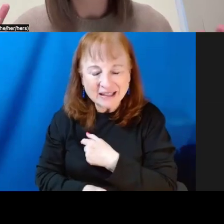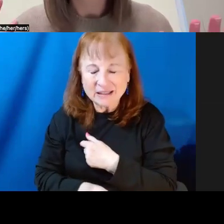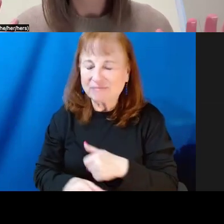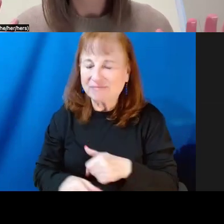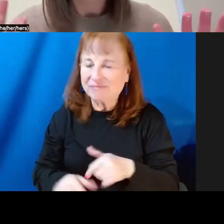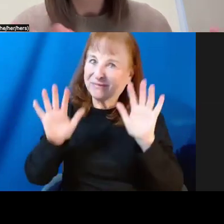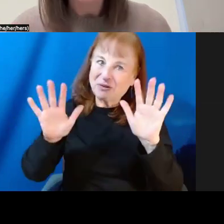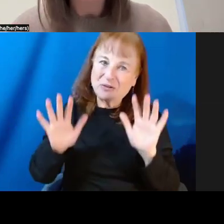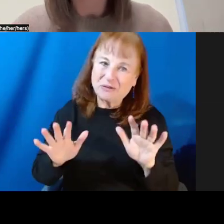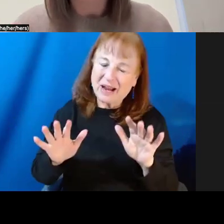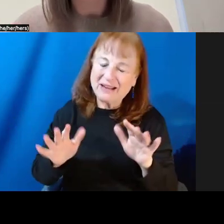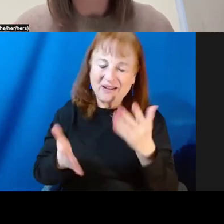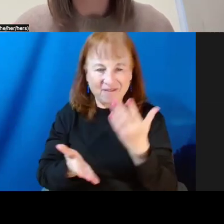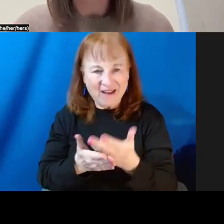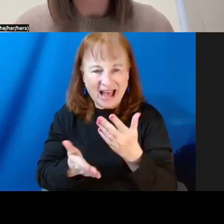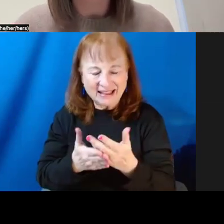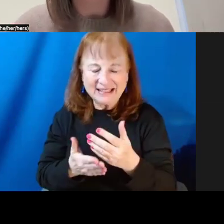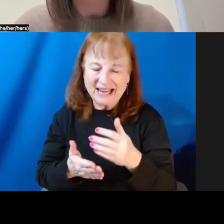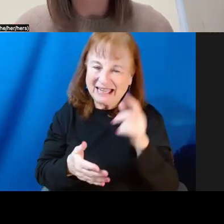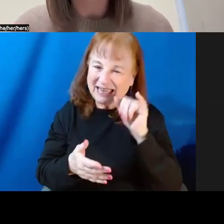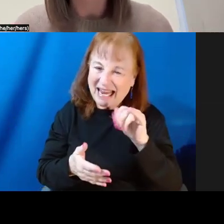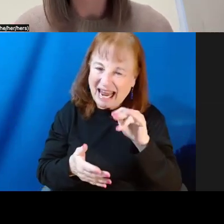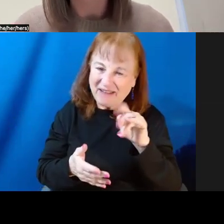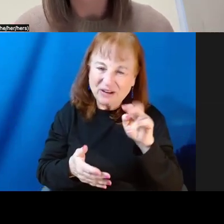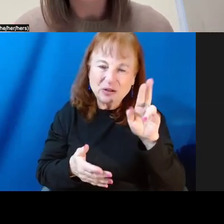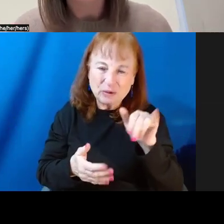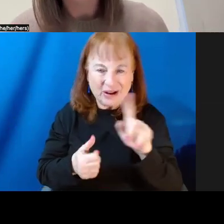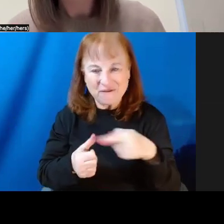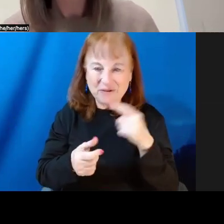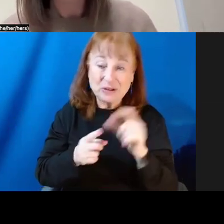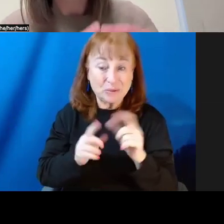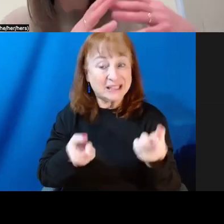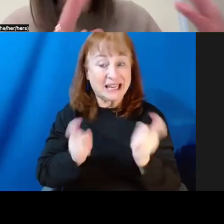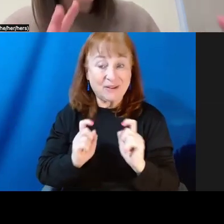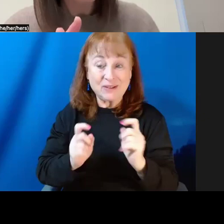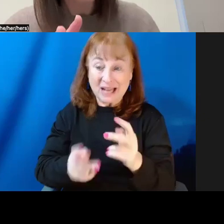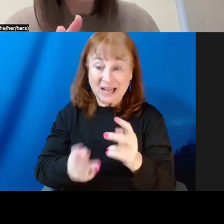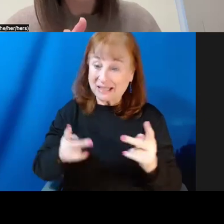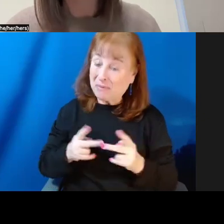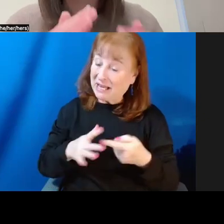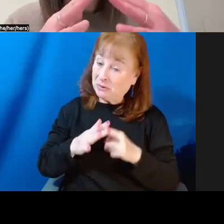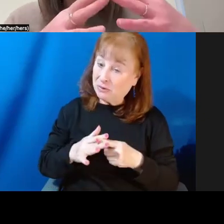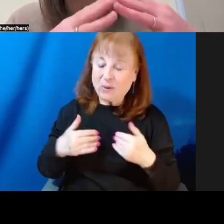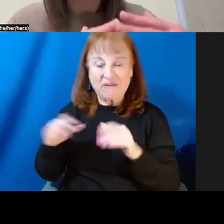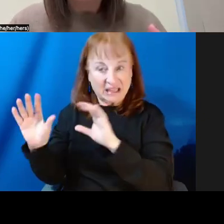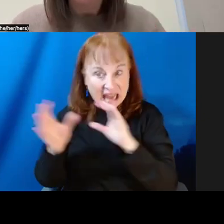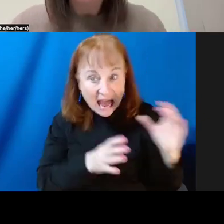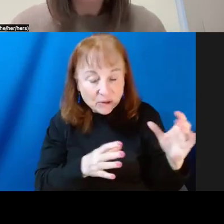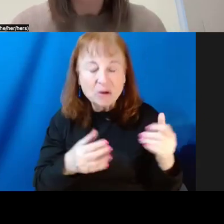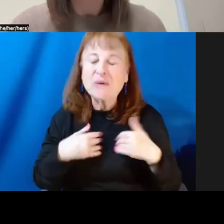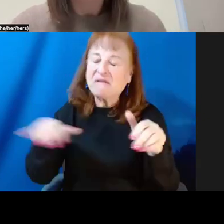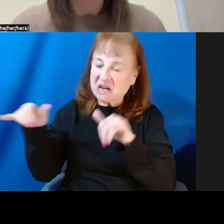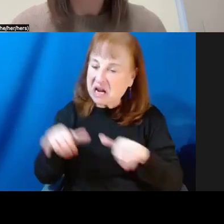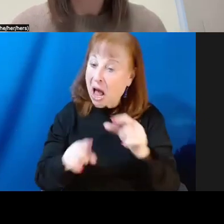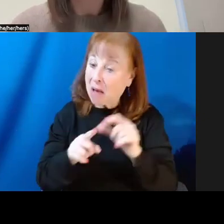great validated inventory of first words that gives us a starting point. We have these categories, we have some common words